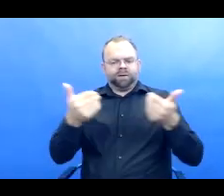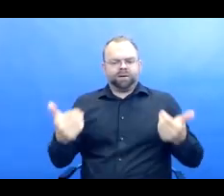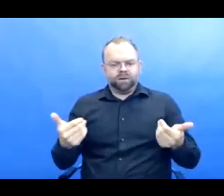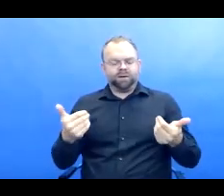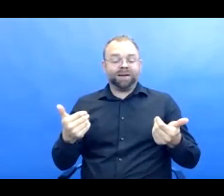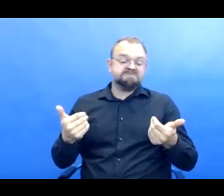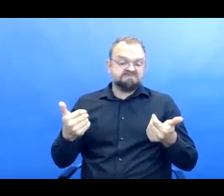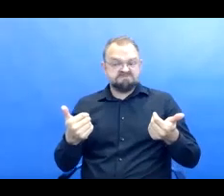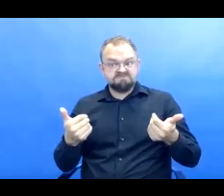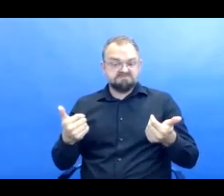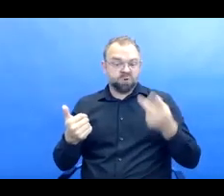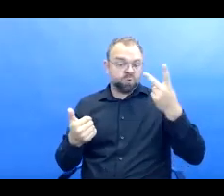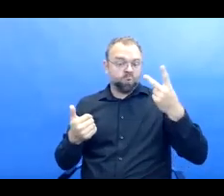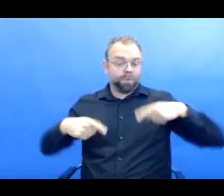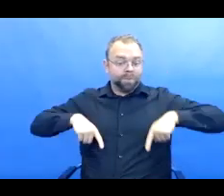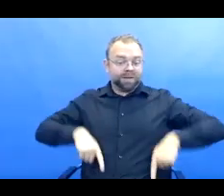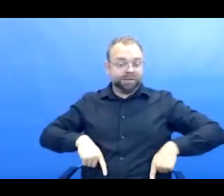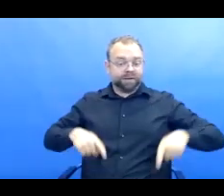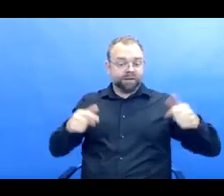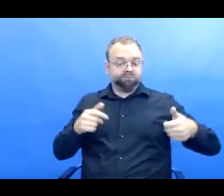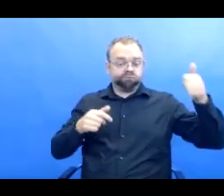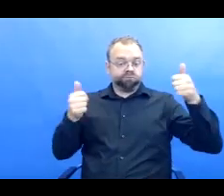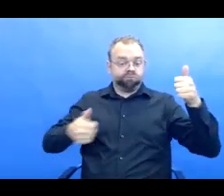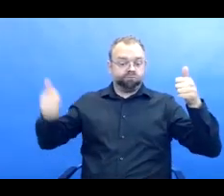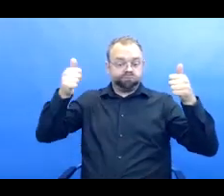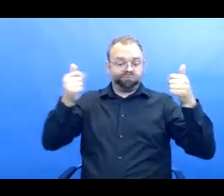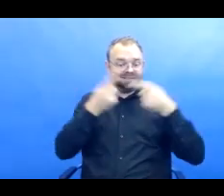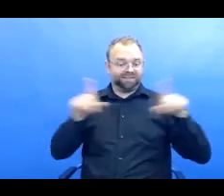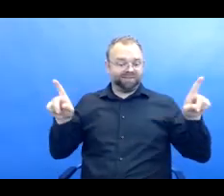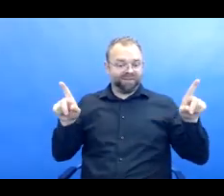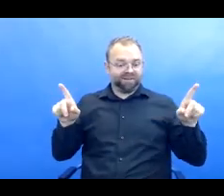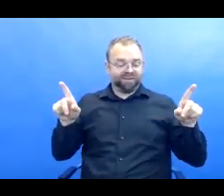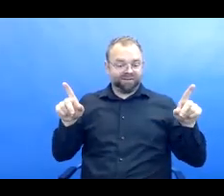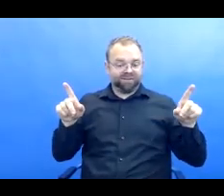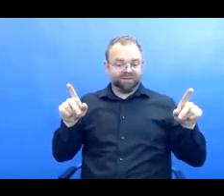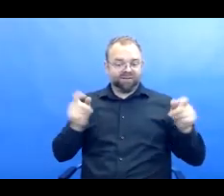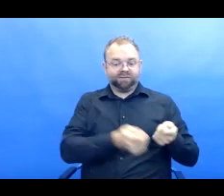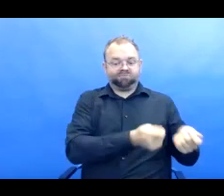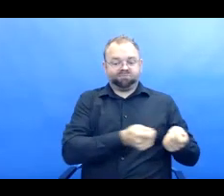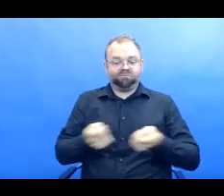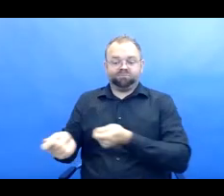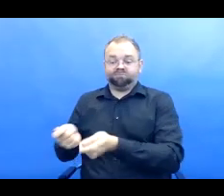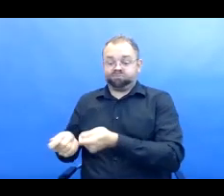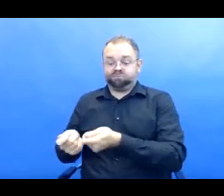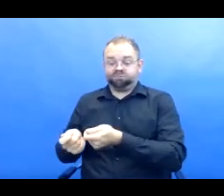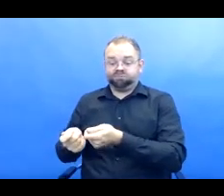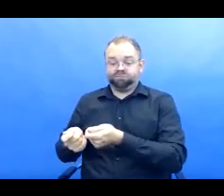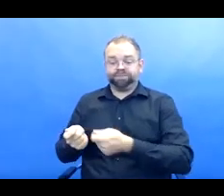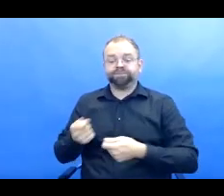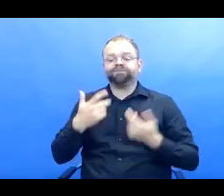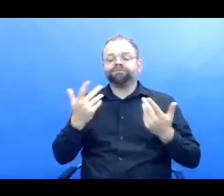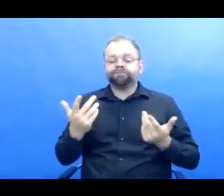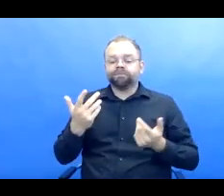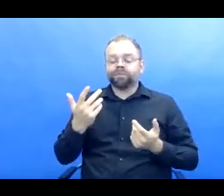in our cases, even programs that are managed by similar ministries but different directorate, they might not